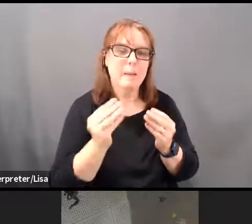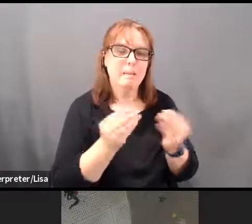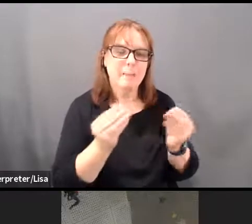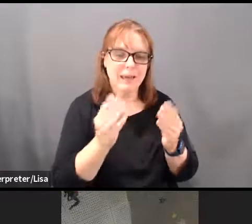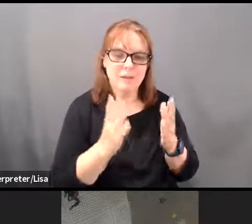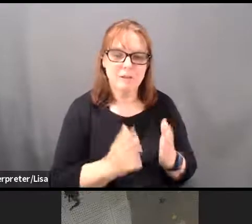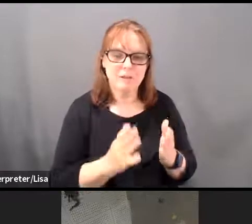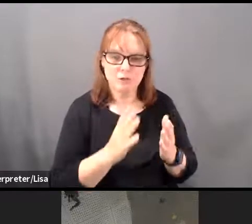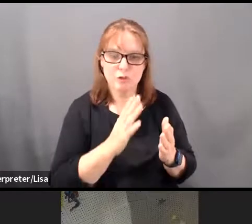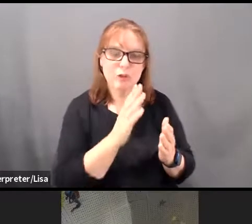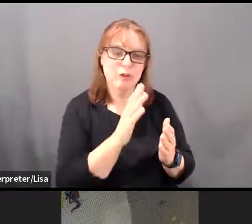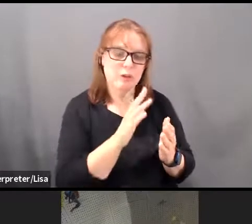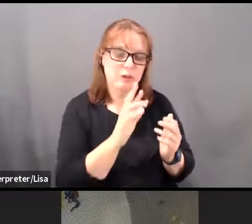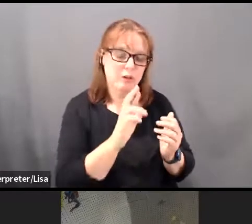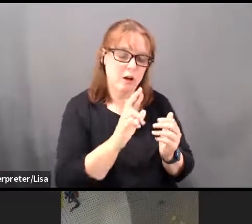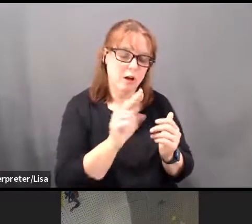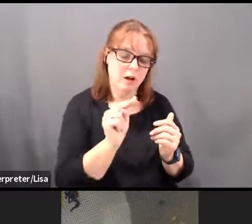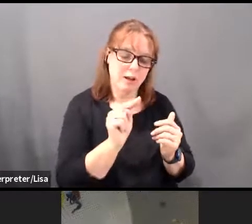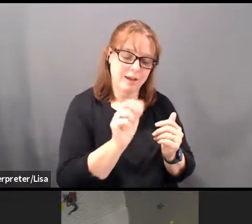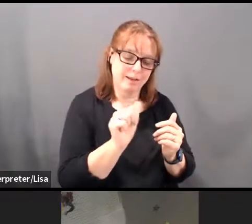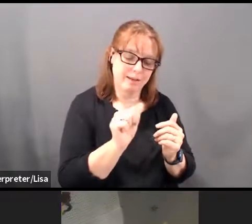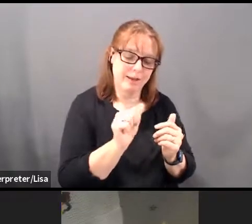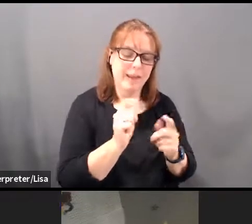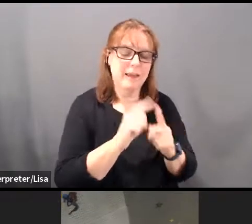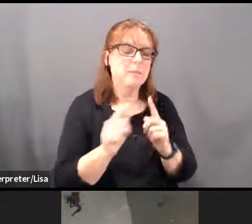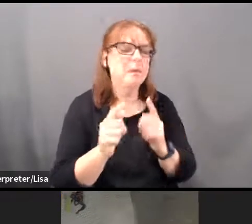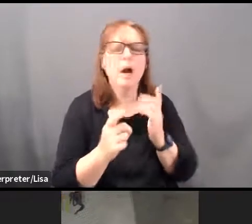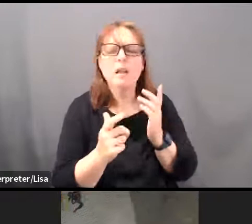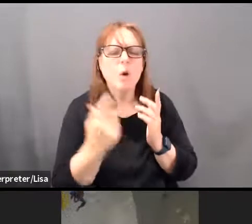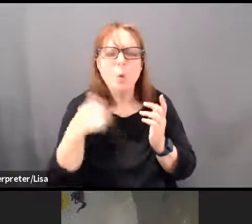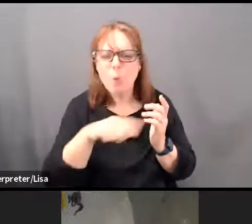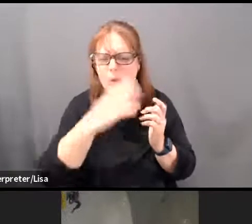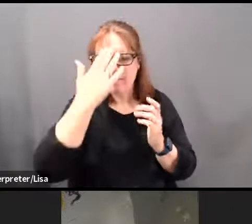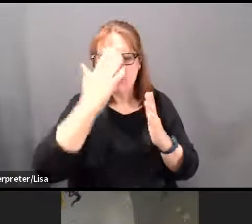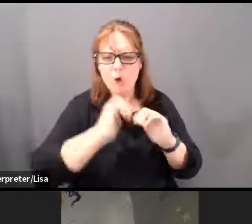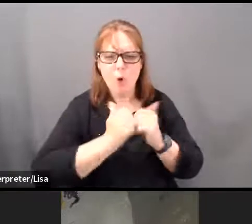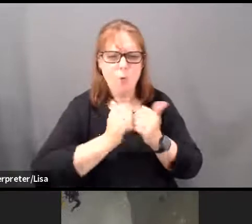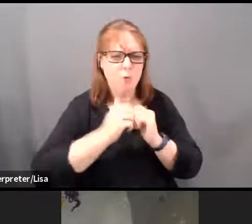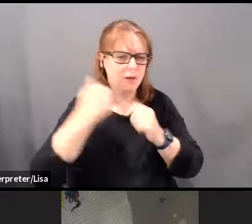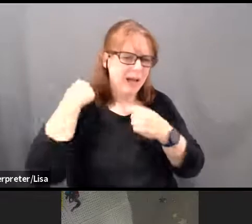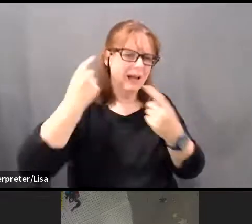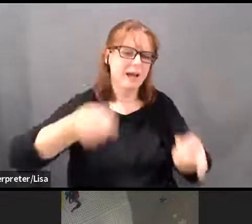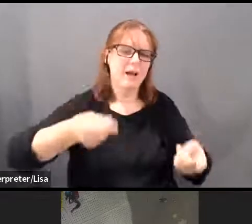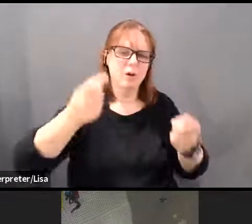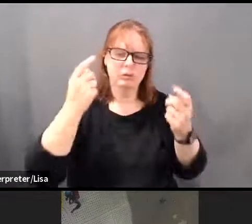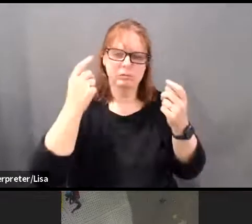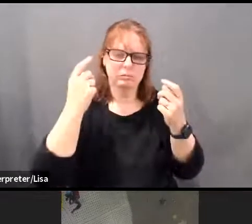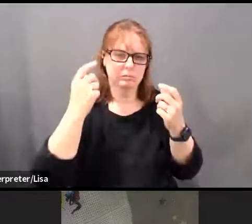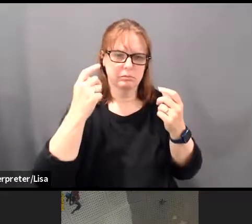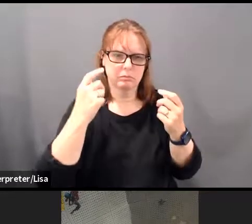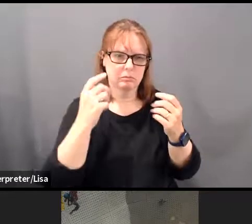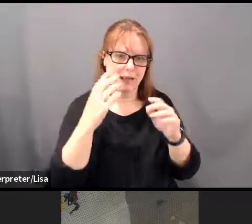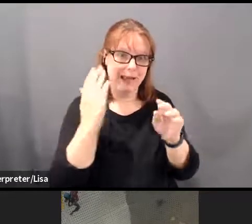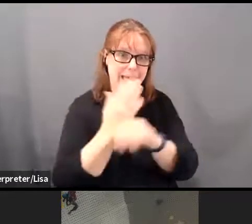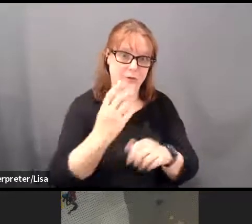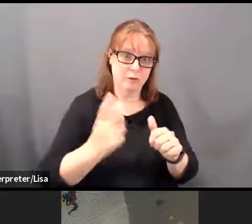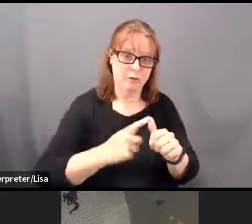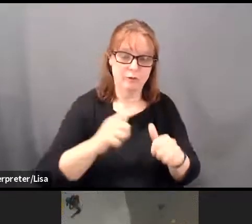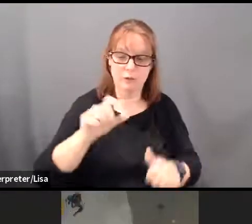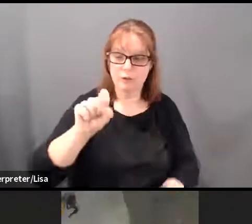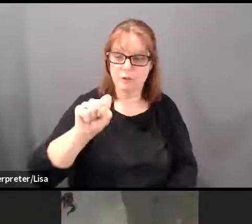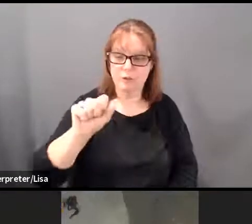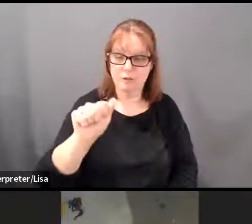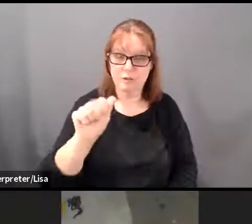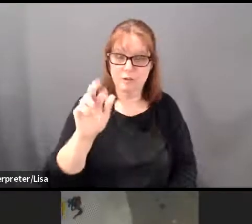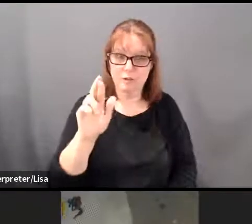were new, but the technology has been there for over a decade and was originally developed after the first SARS, severe acute